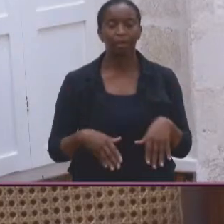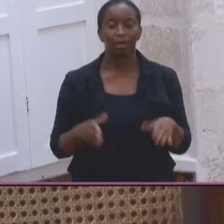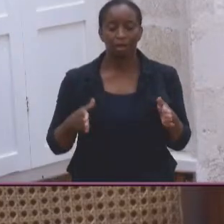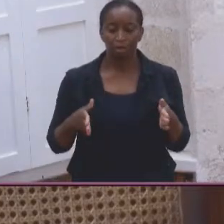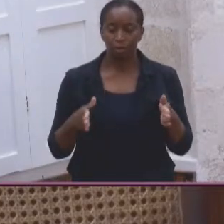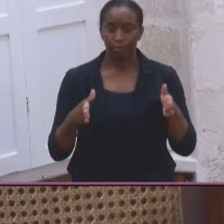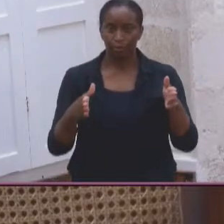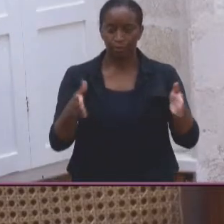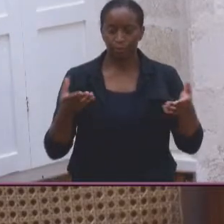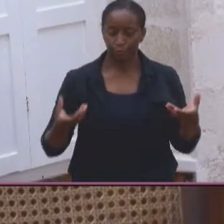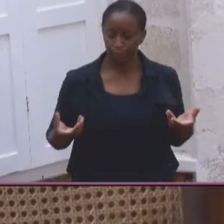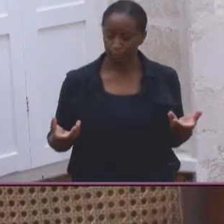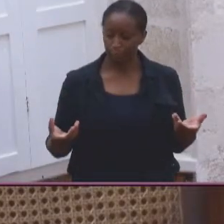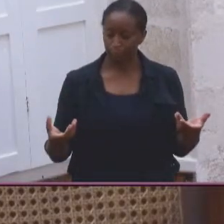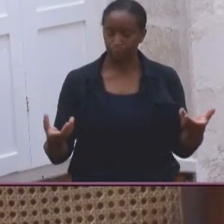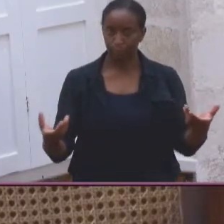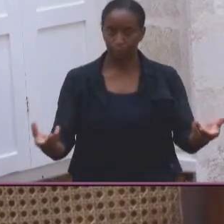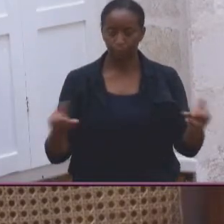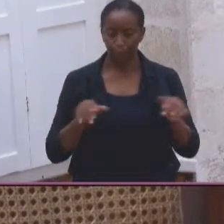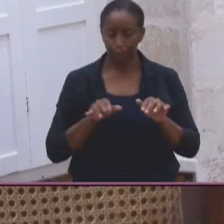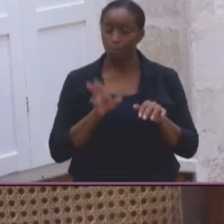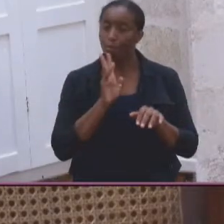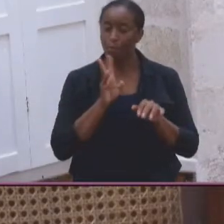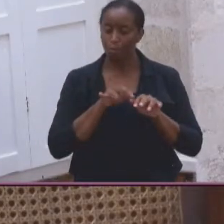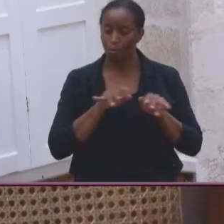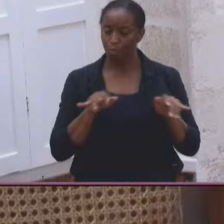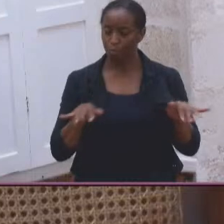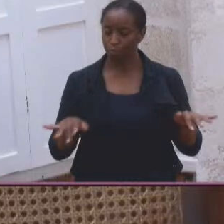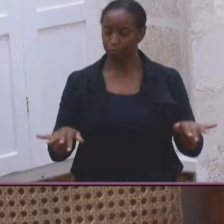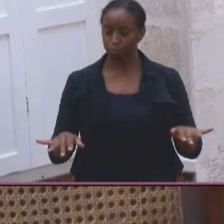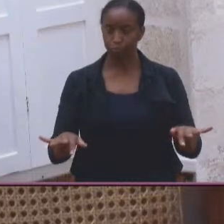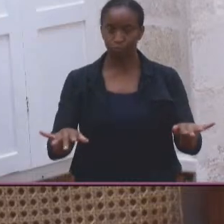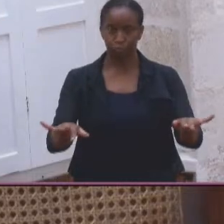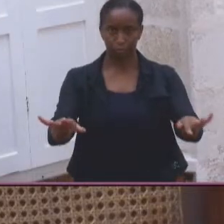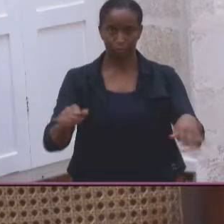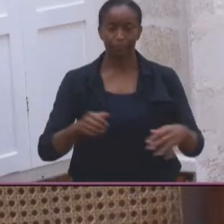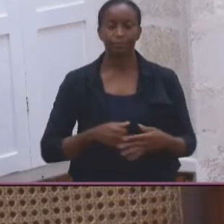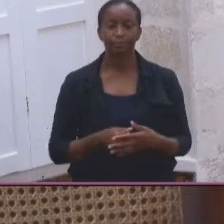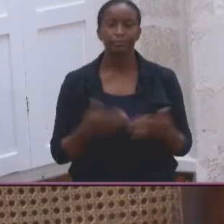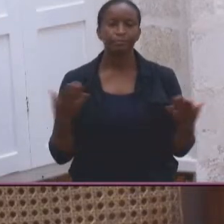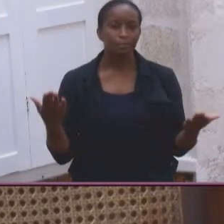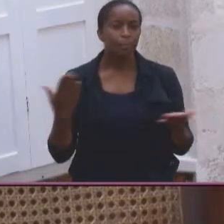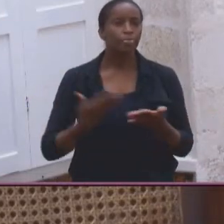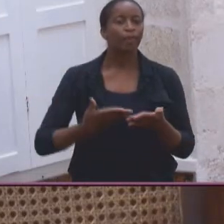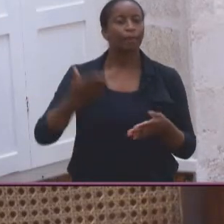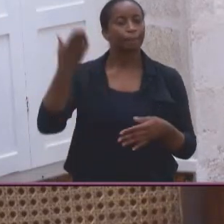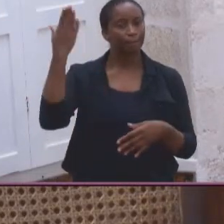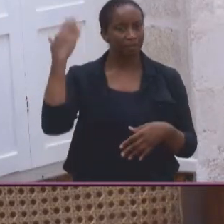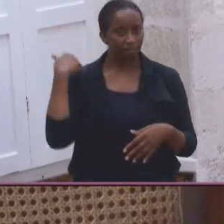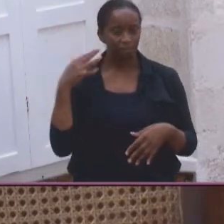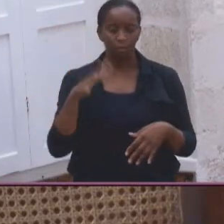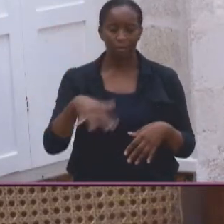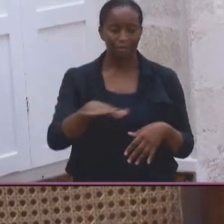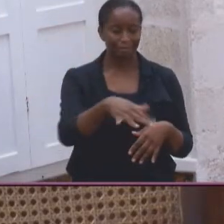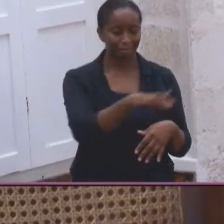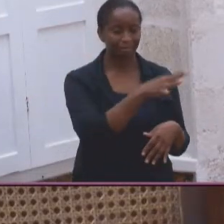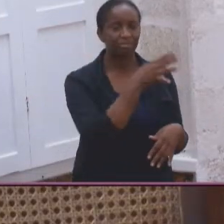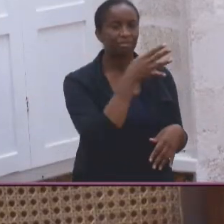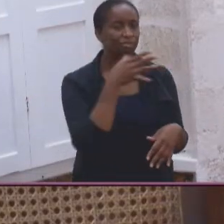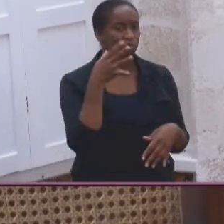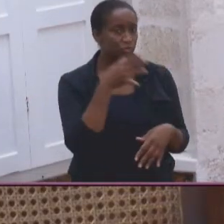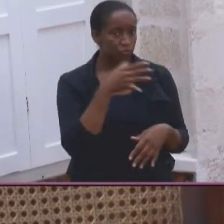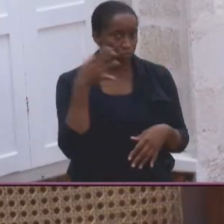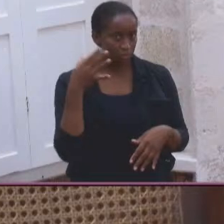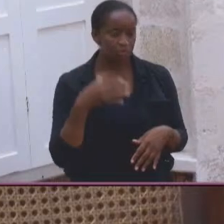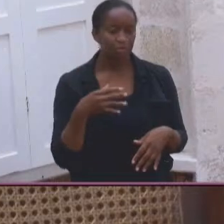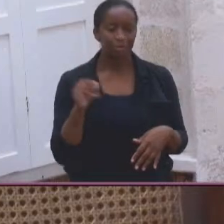about when we were a manicured island of agriculture and you had profitable plantations. They